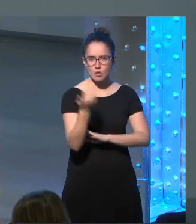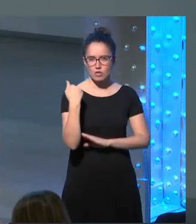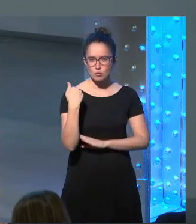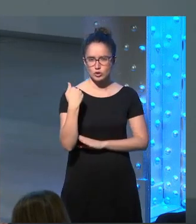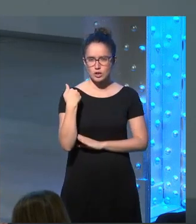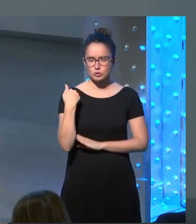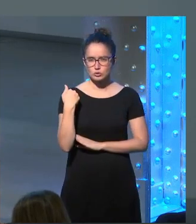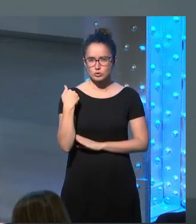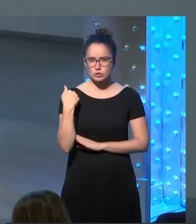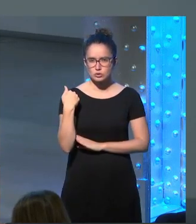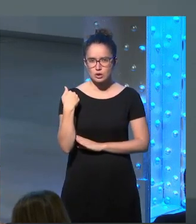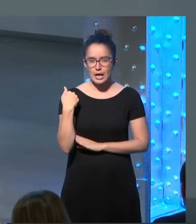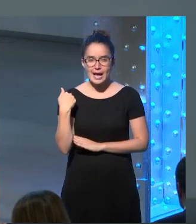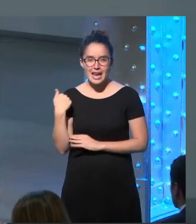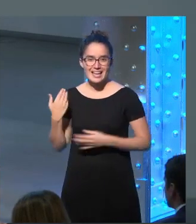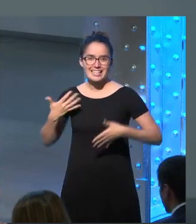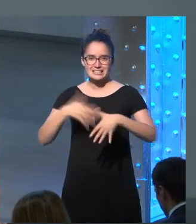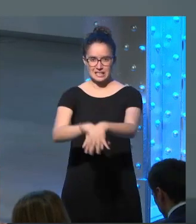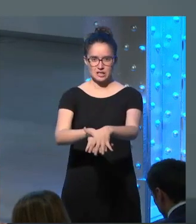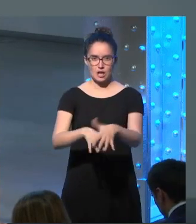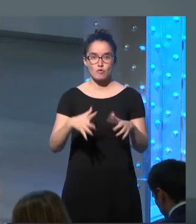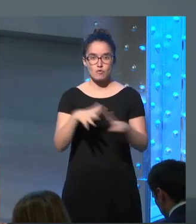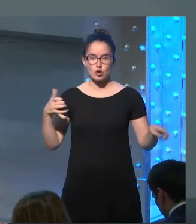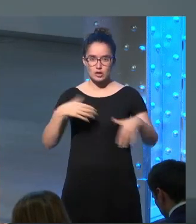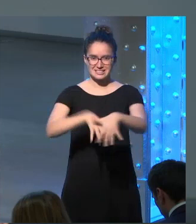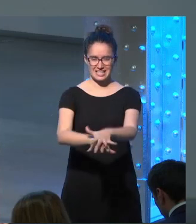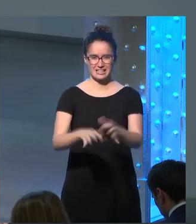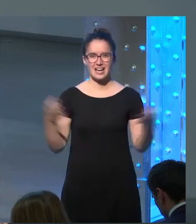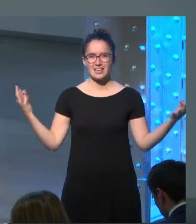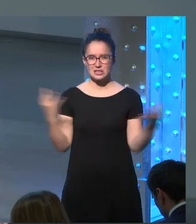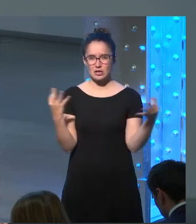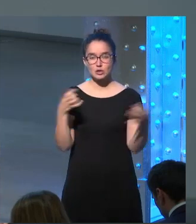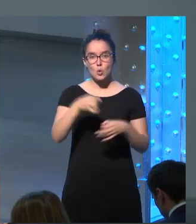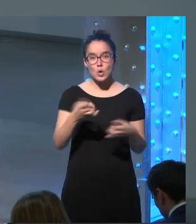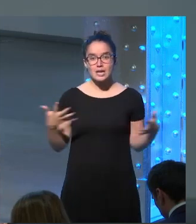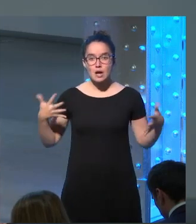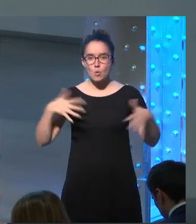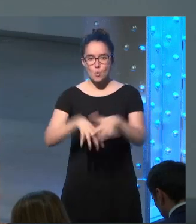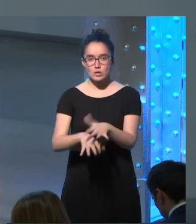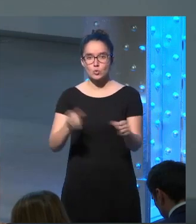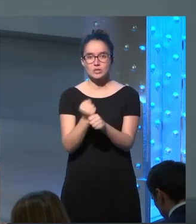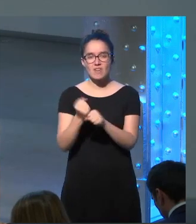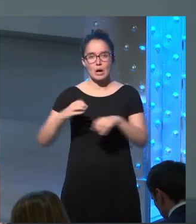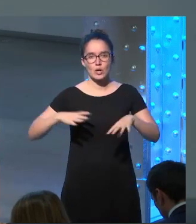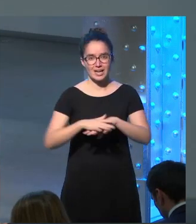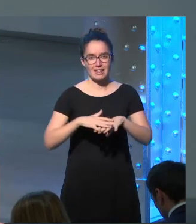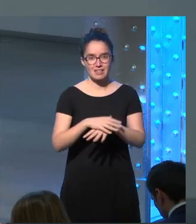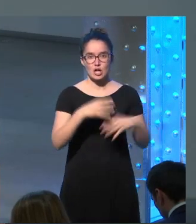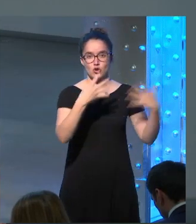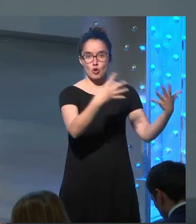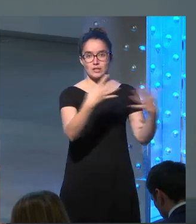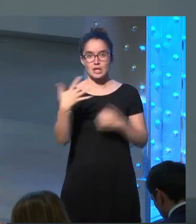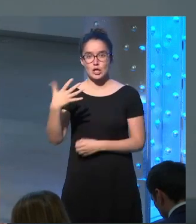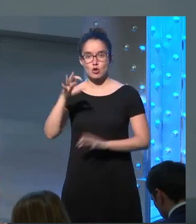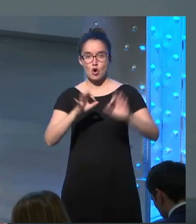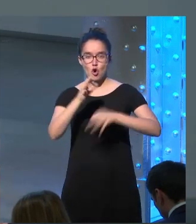ONCE Foundation, we have created Inserta Forum a few years ago, which is a venue for encounter,